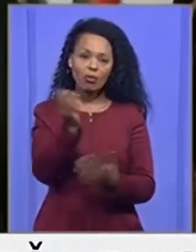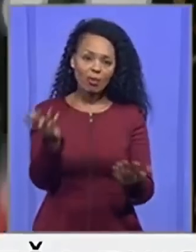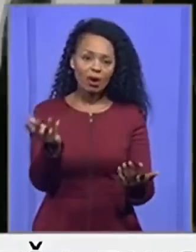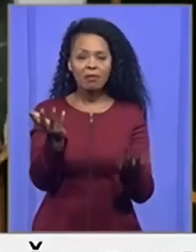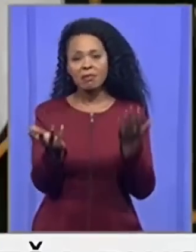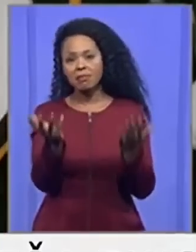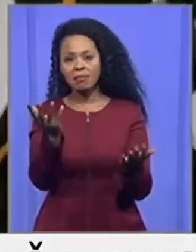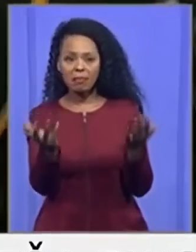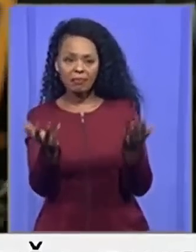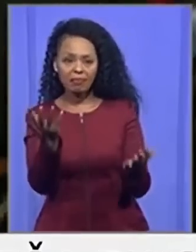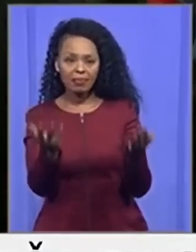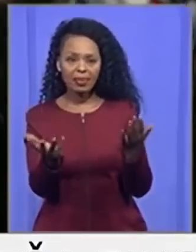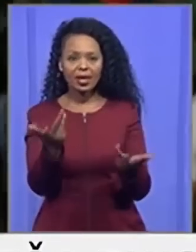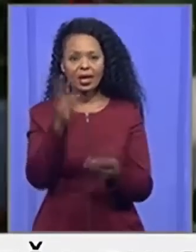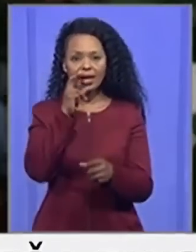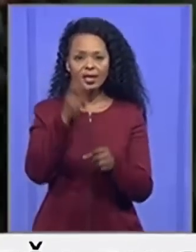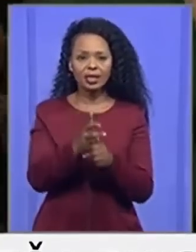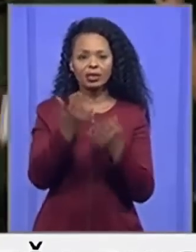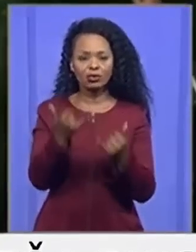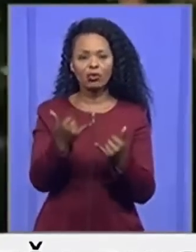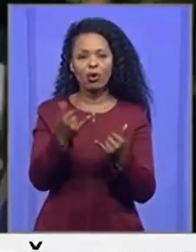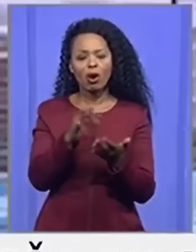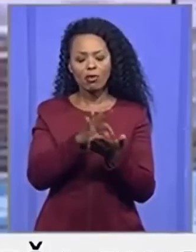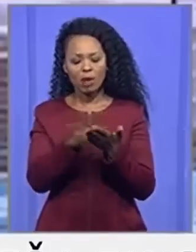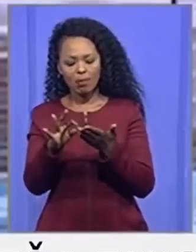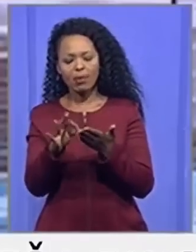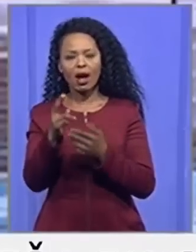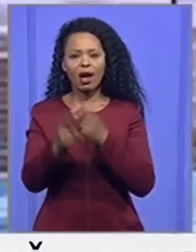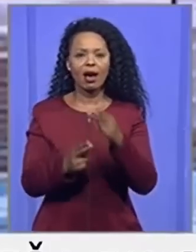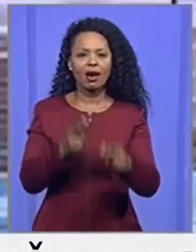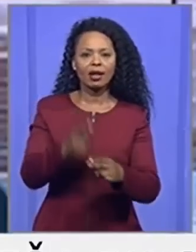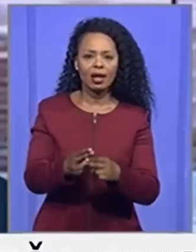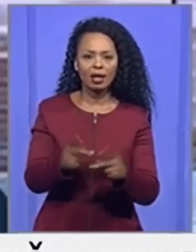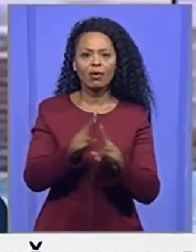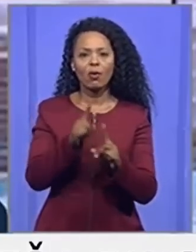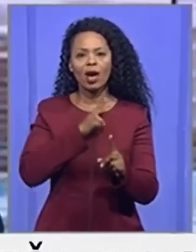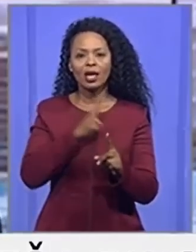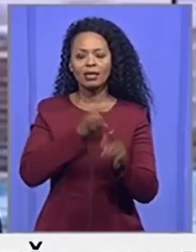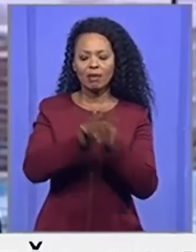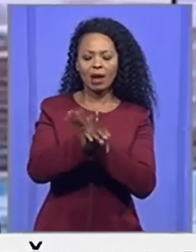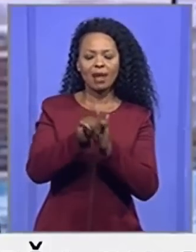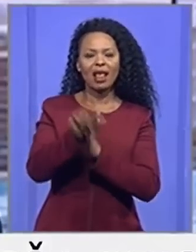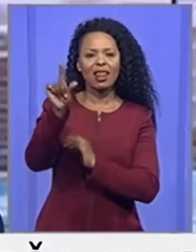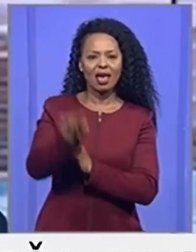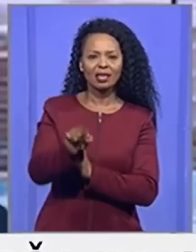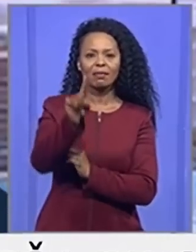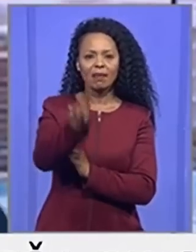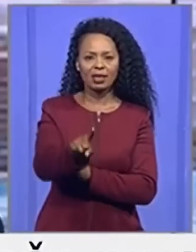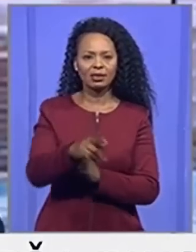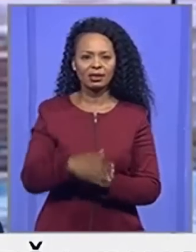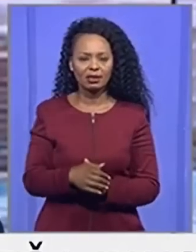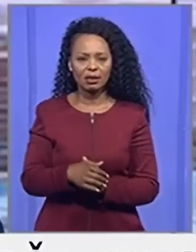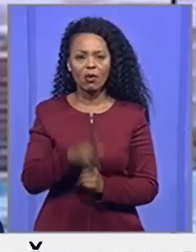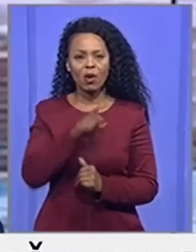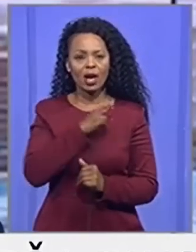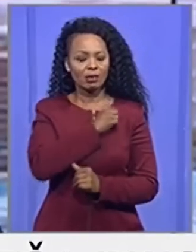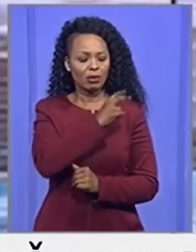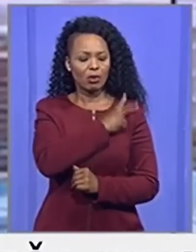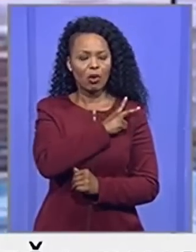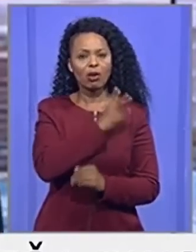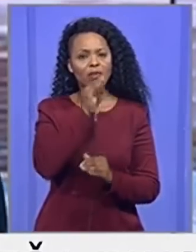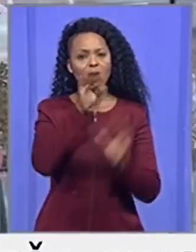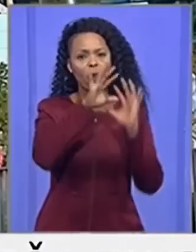that they need to reprice the deal now. Well, if they do, it needs to be less, because by their own argument, the Springboks are the world champions,